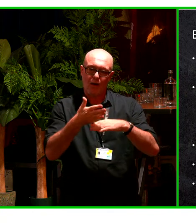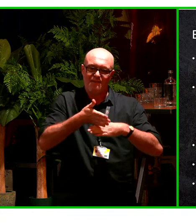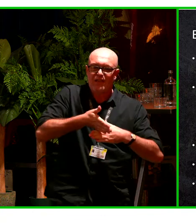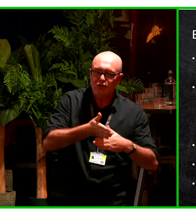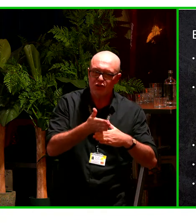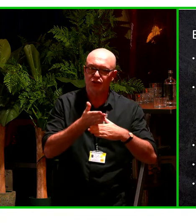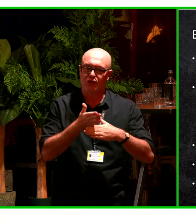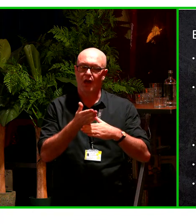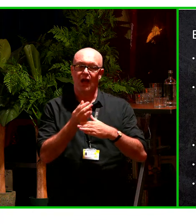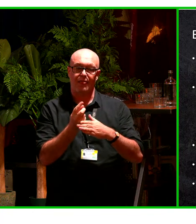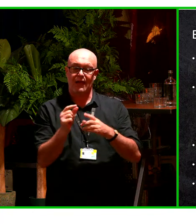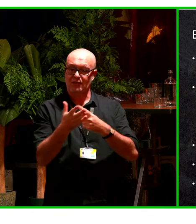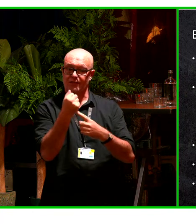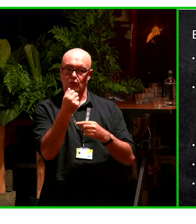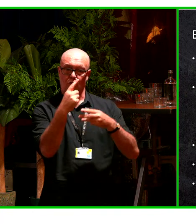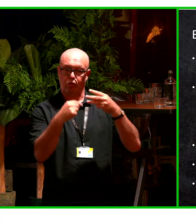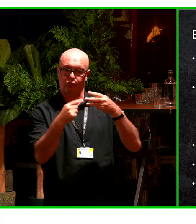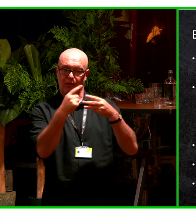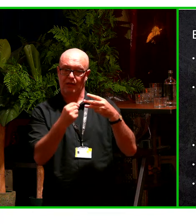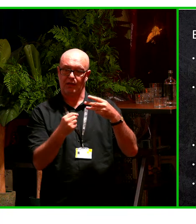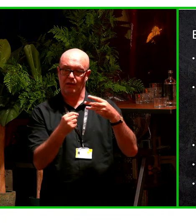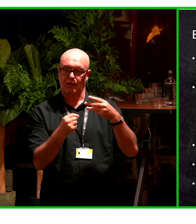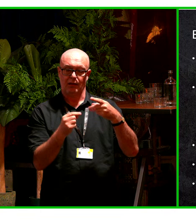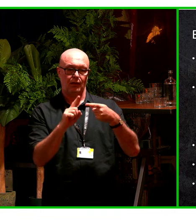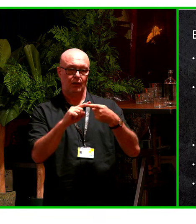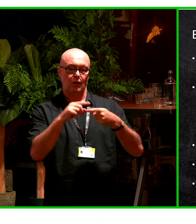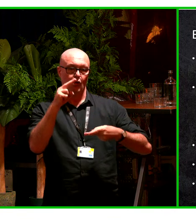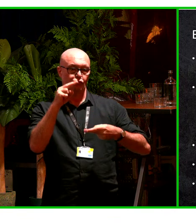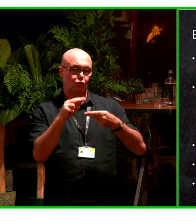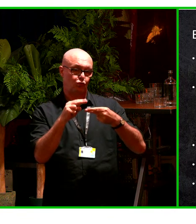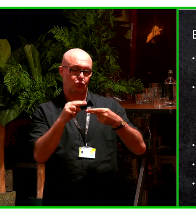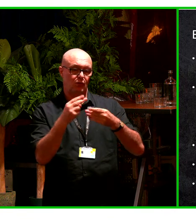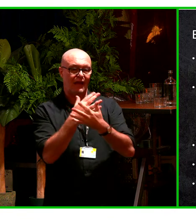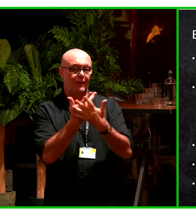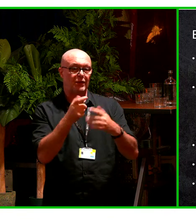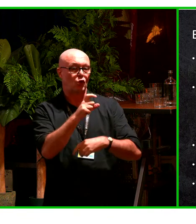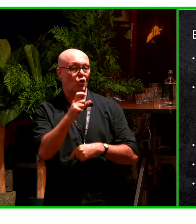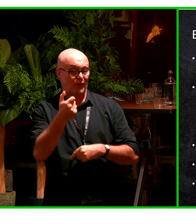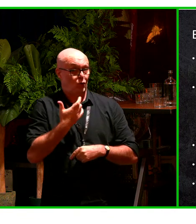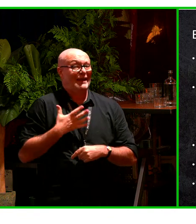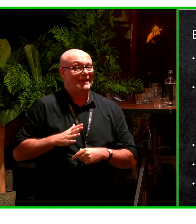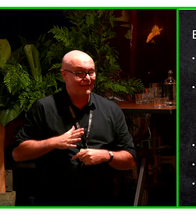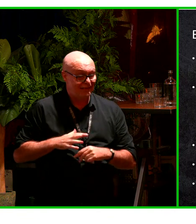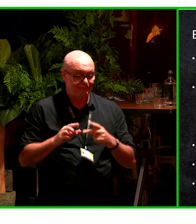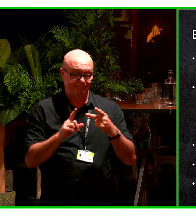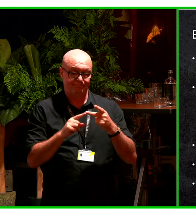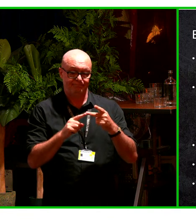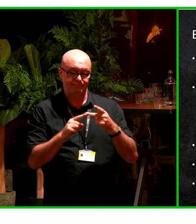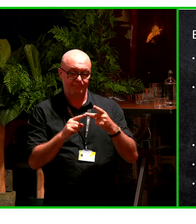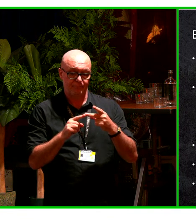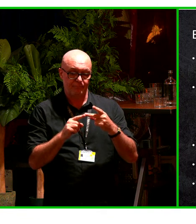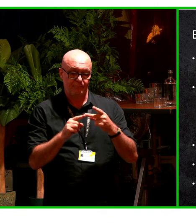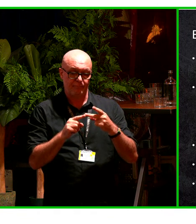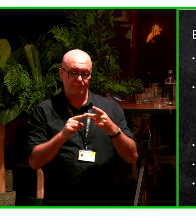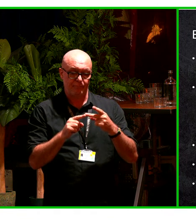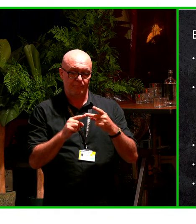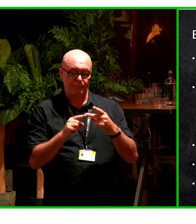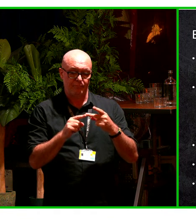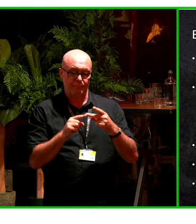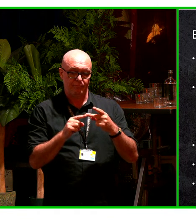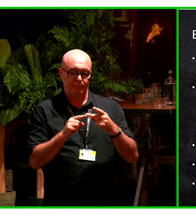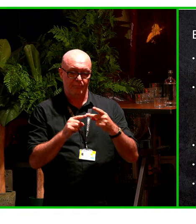things. Firstly, the reduction in the amount of concrete required to start with. Secondly, the elimination